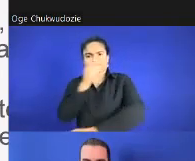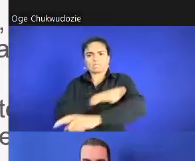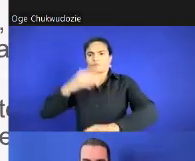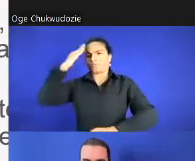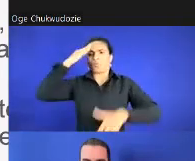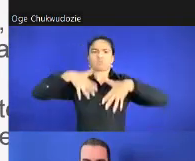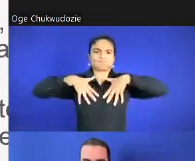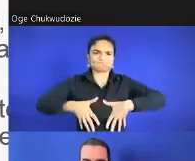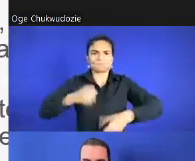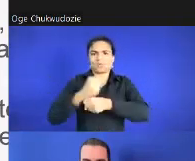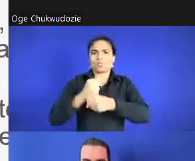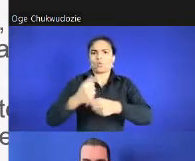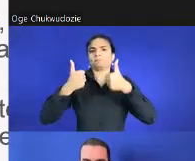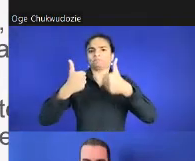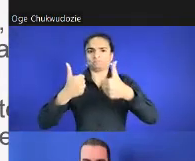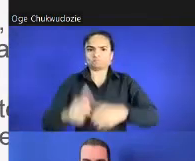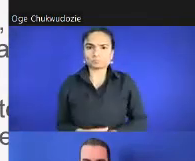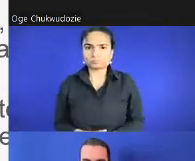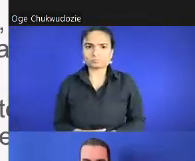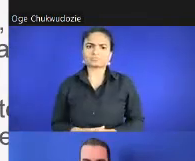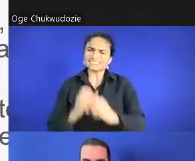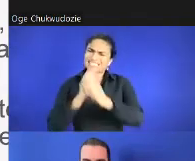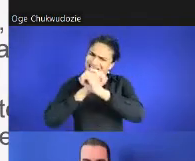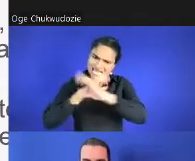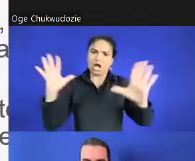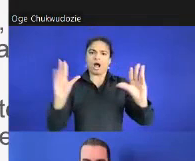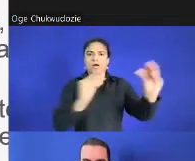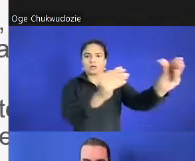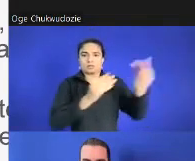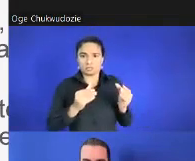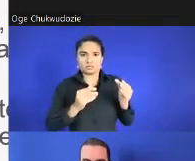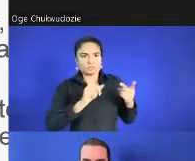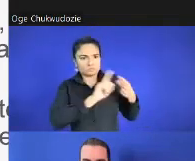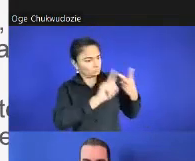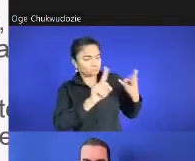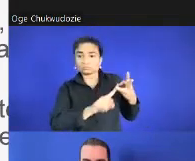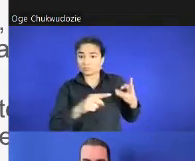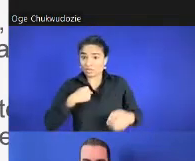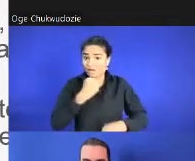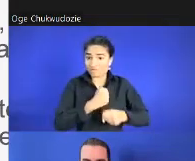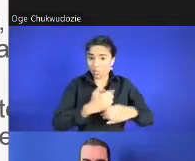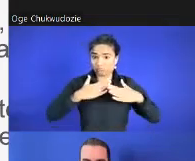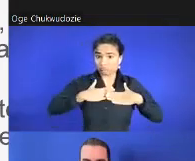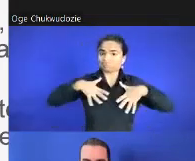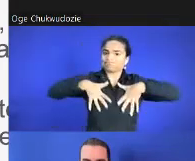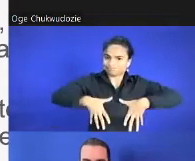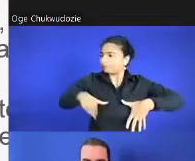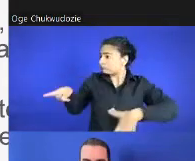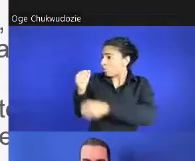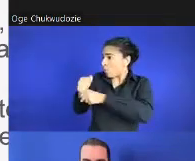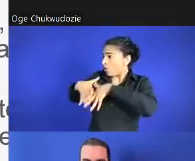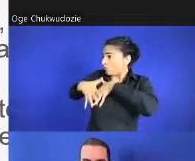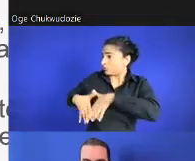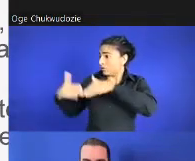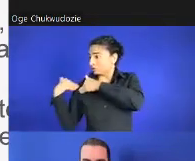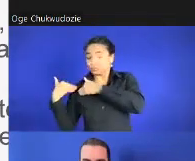her responsibilities. And also these people are trained to treat on the management of